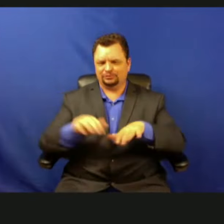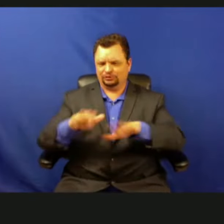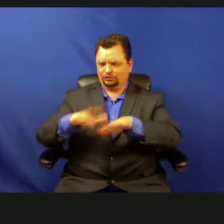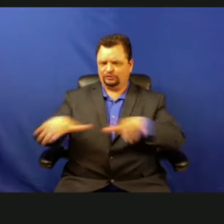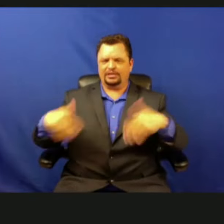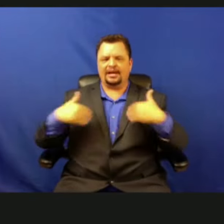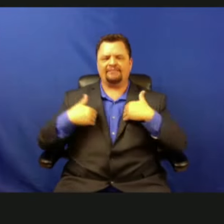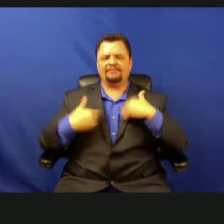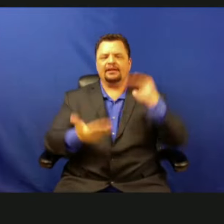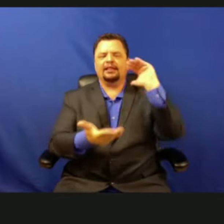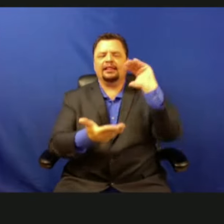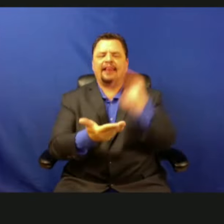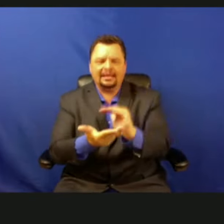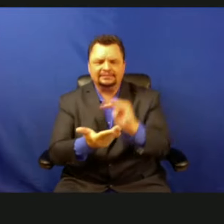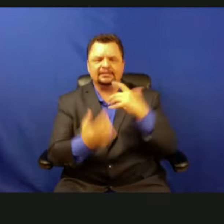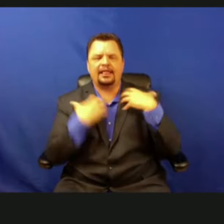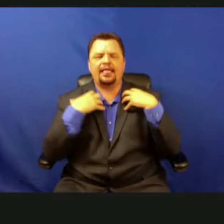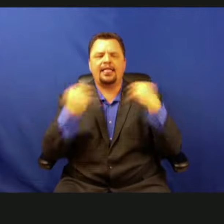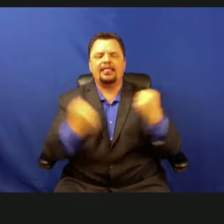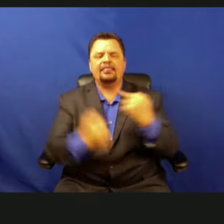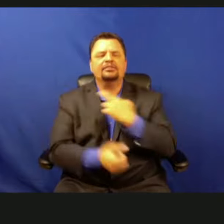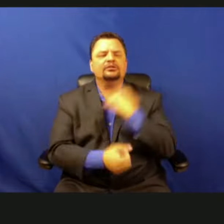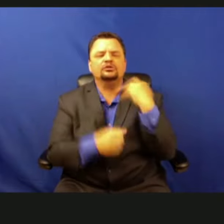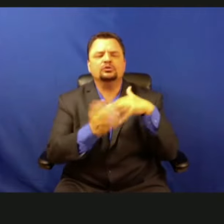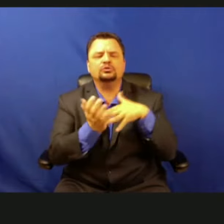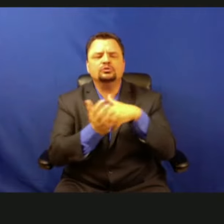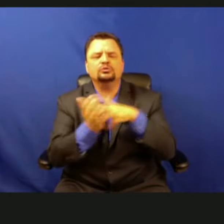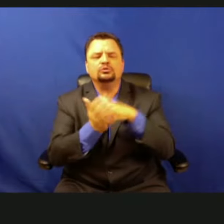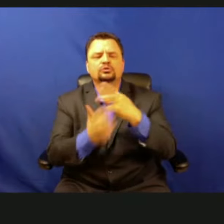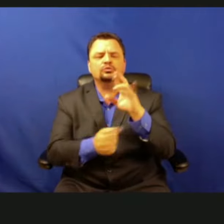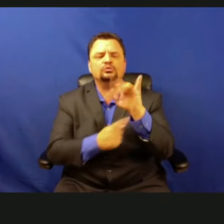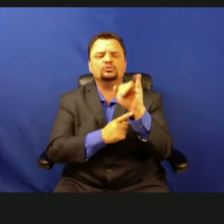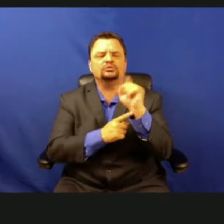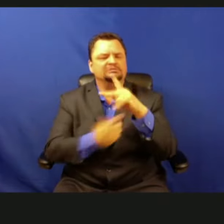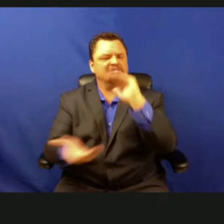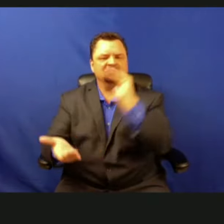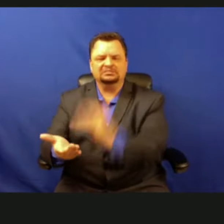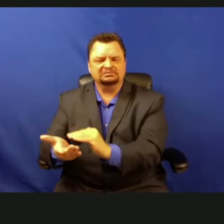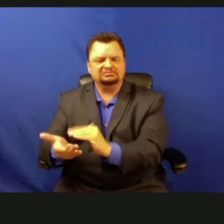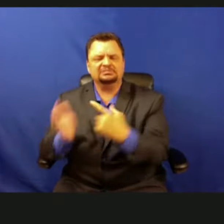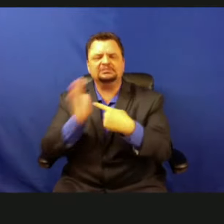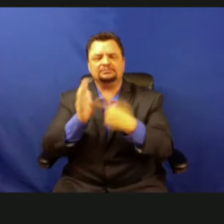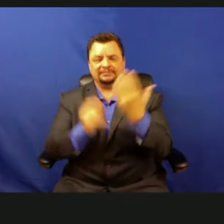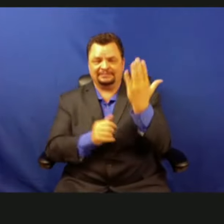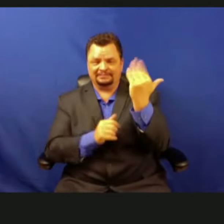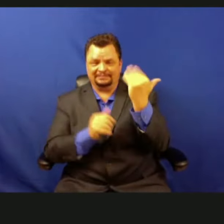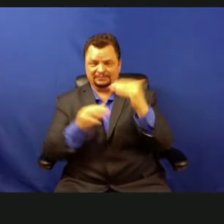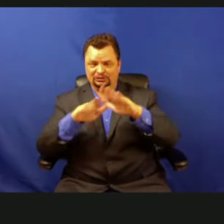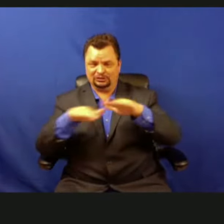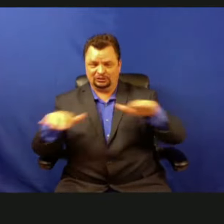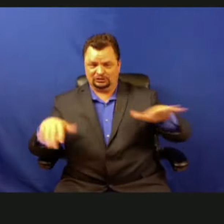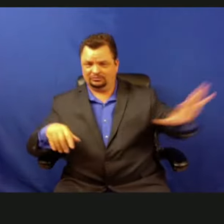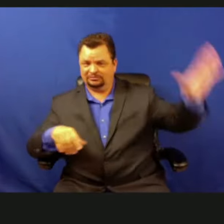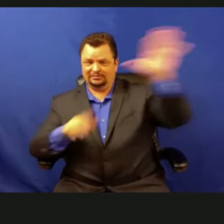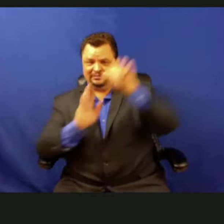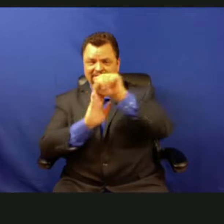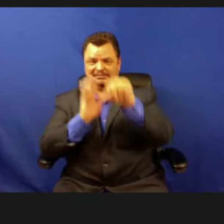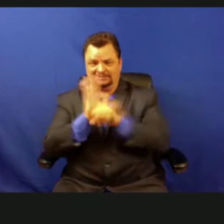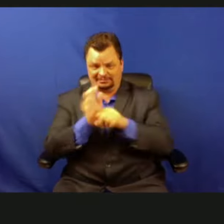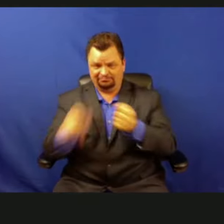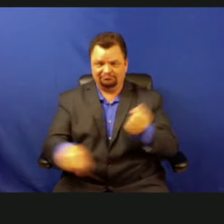have, 15 kids hospitalized in our entire state. But obviously, as a parent, you want to protect your kids even